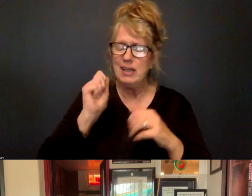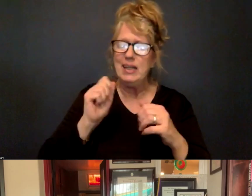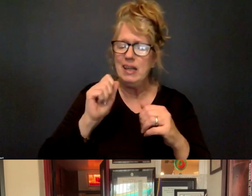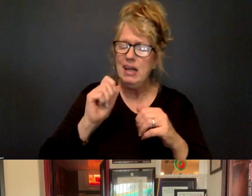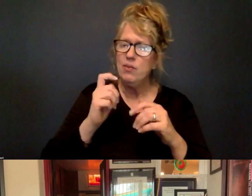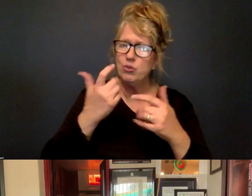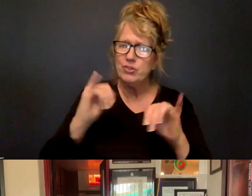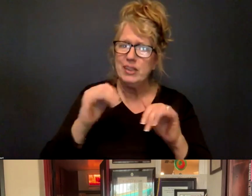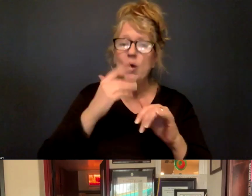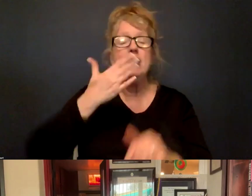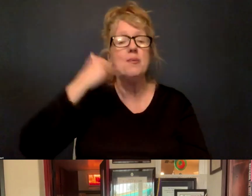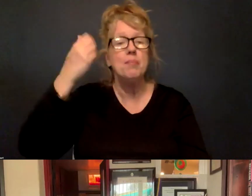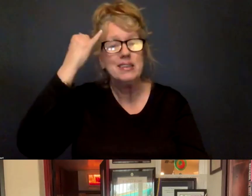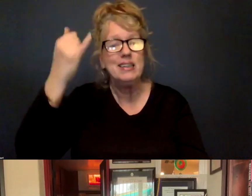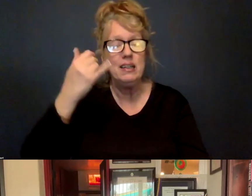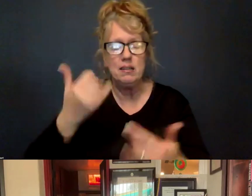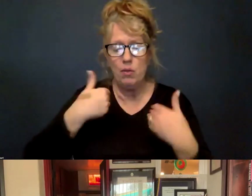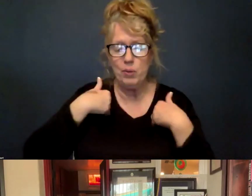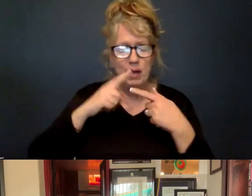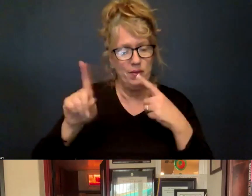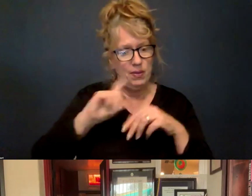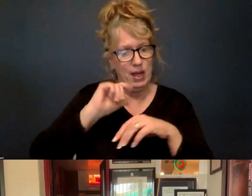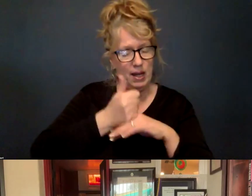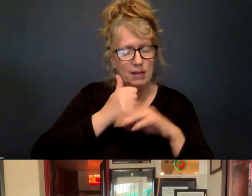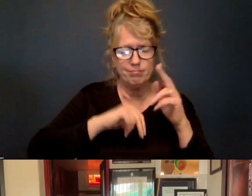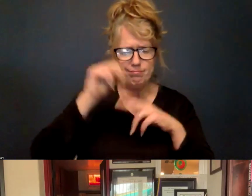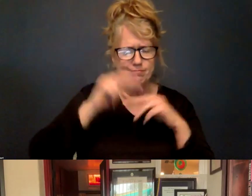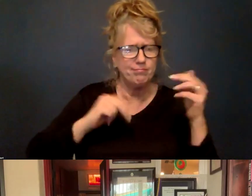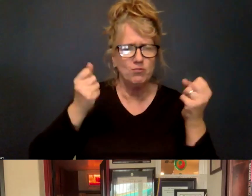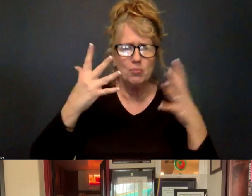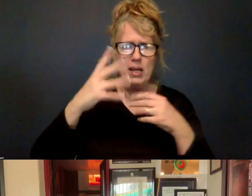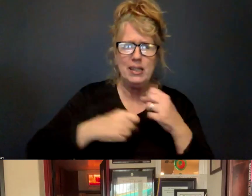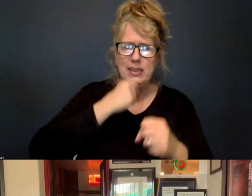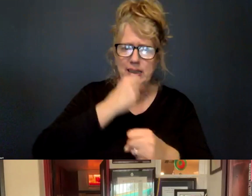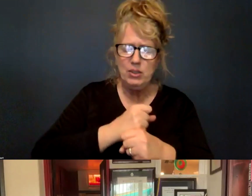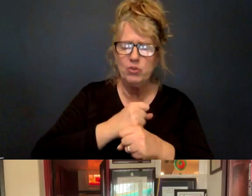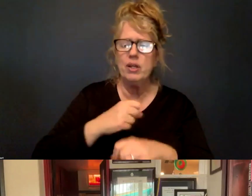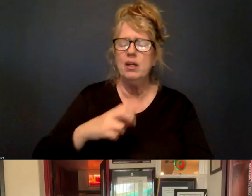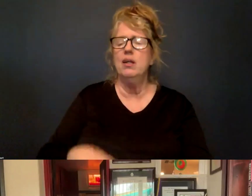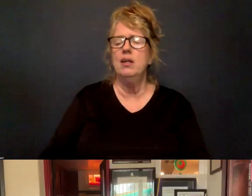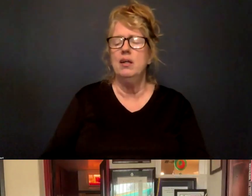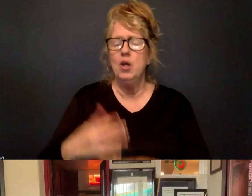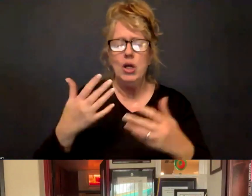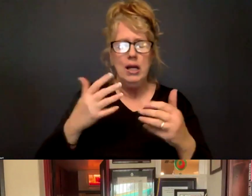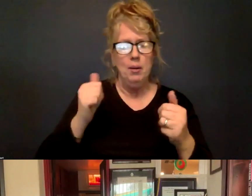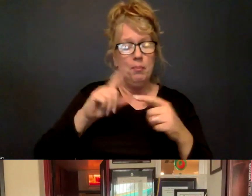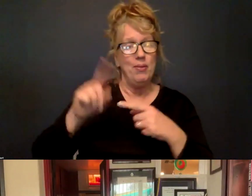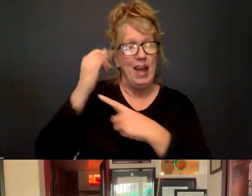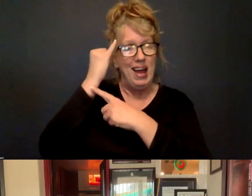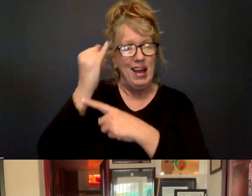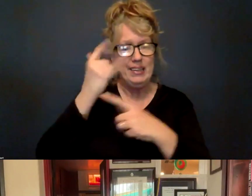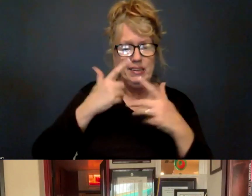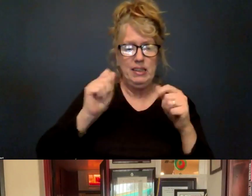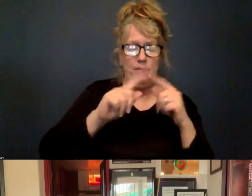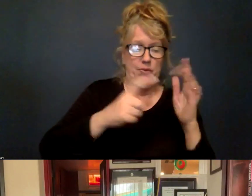the best idea we have right now that has been built up over years or decades. But that we turn the idea of meeting